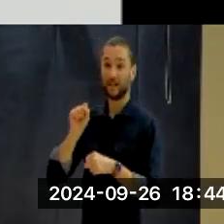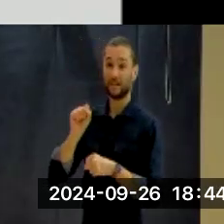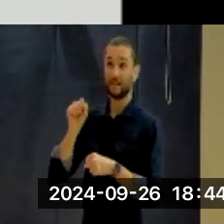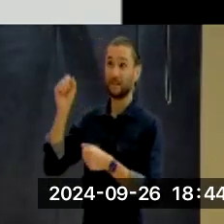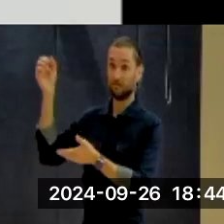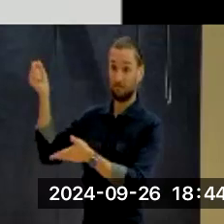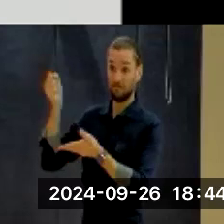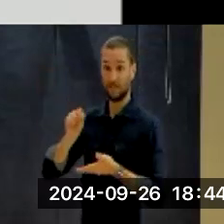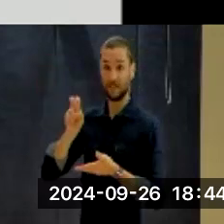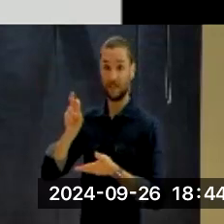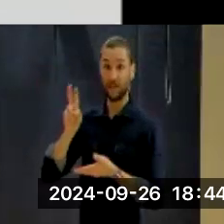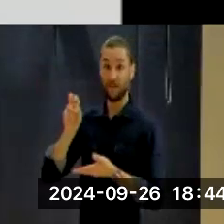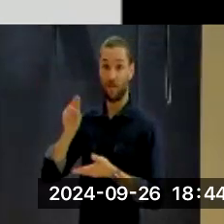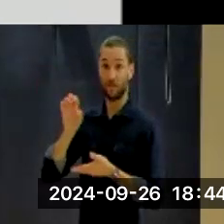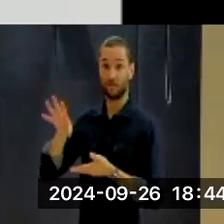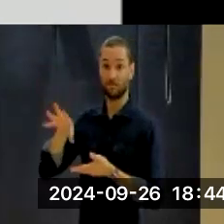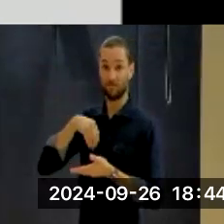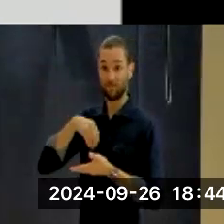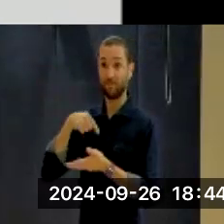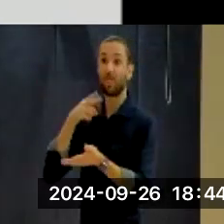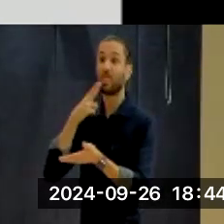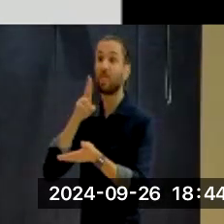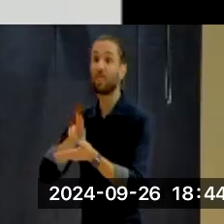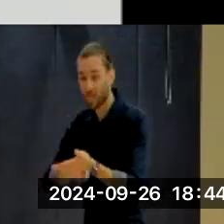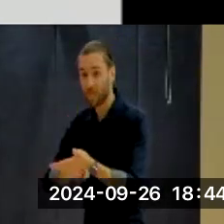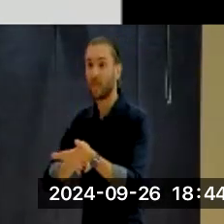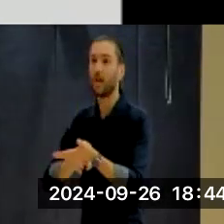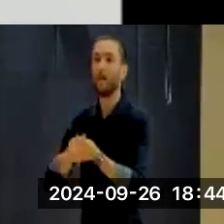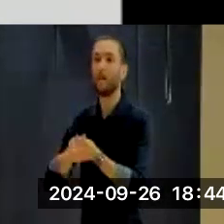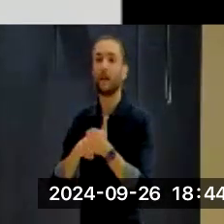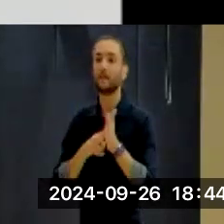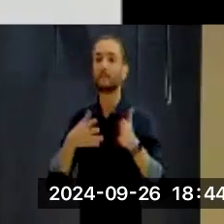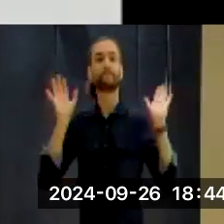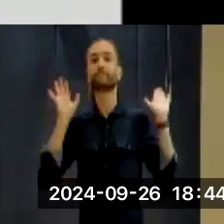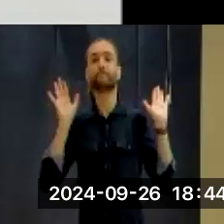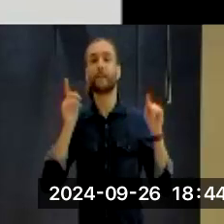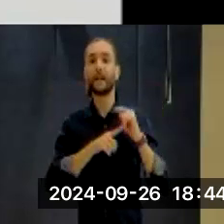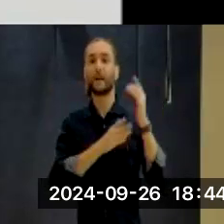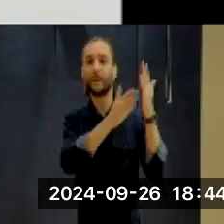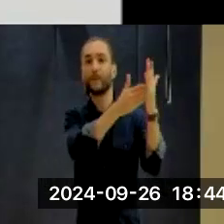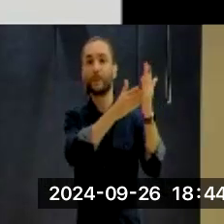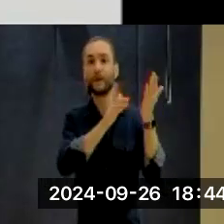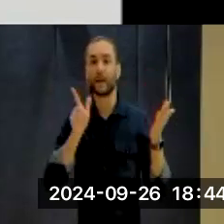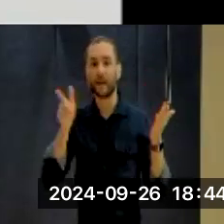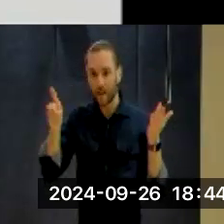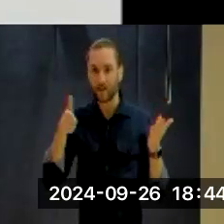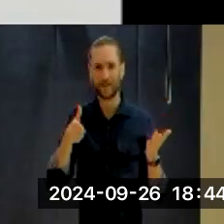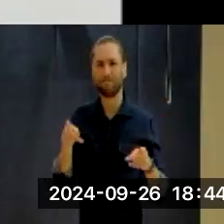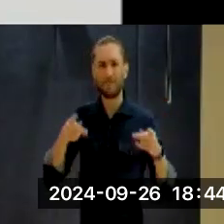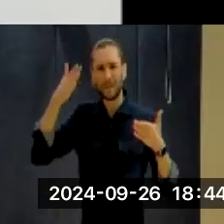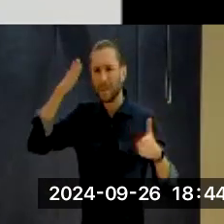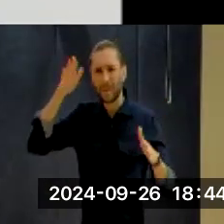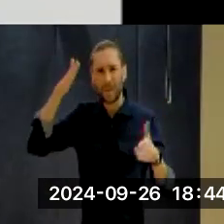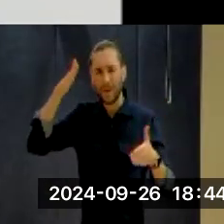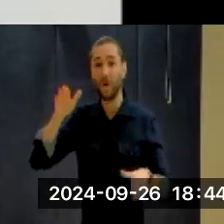but then the average person, they don't know what that includes in the general release form, such as myself. I